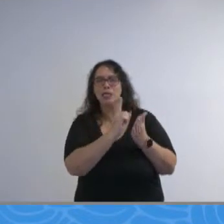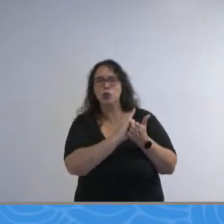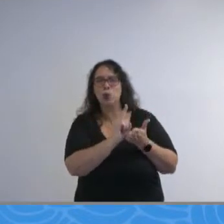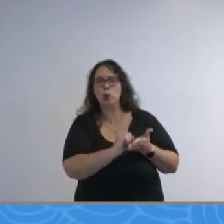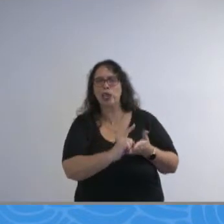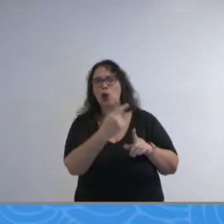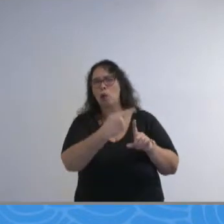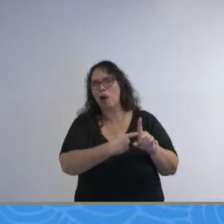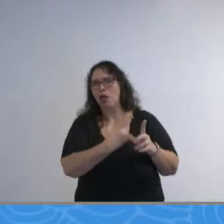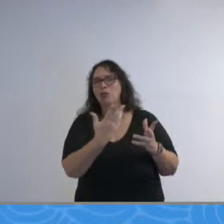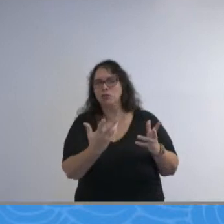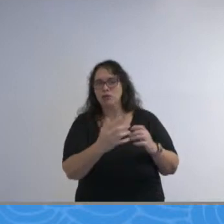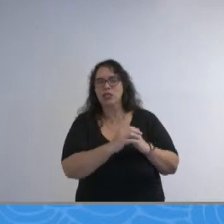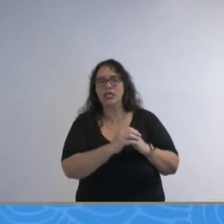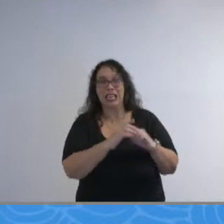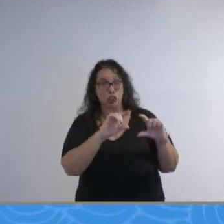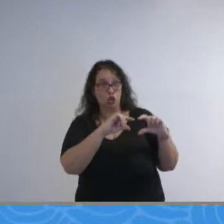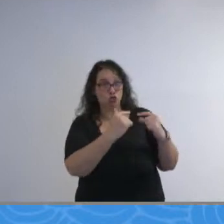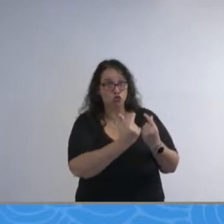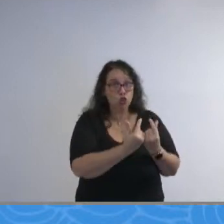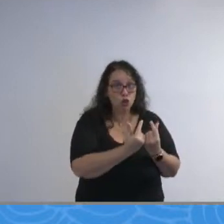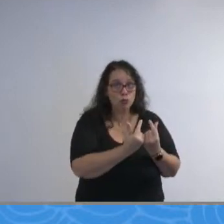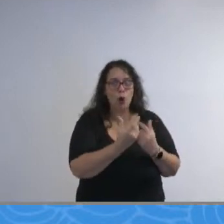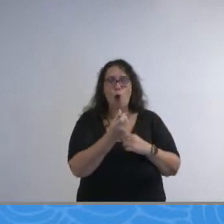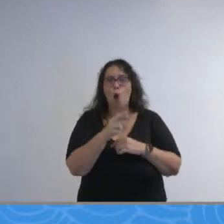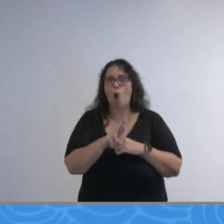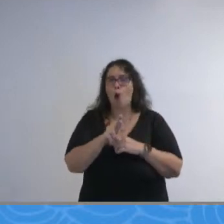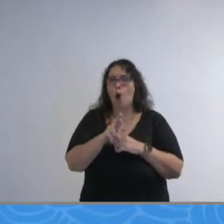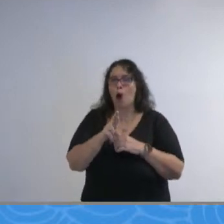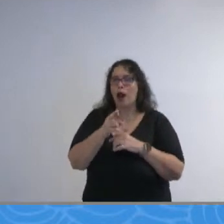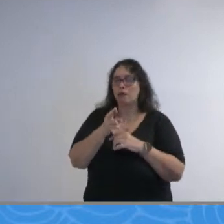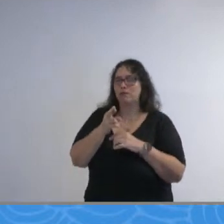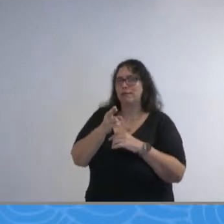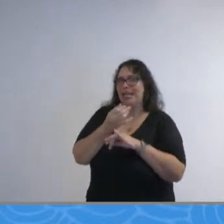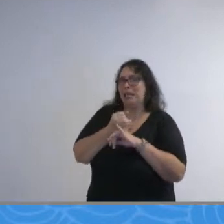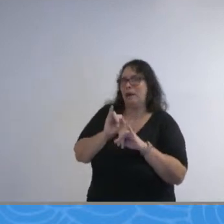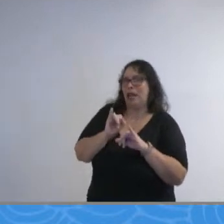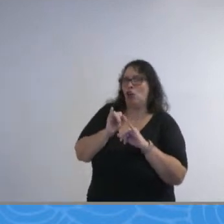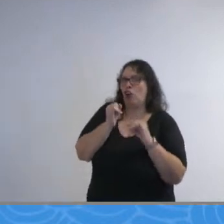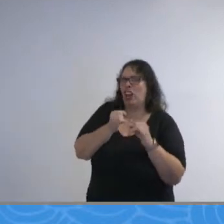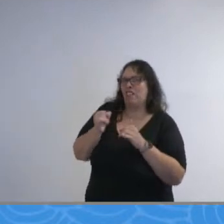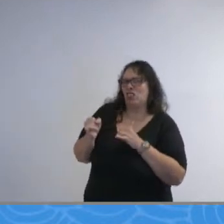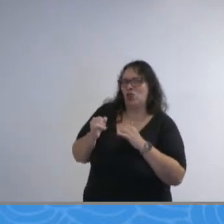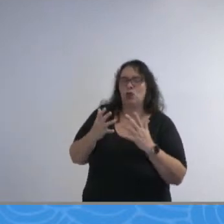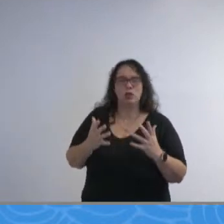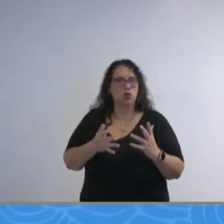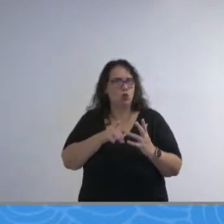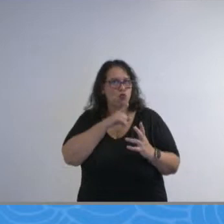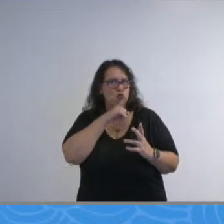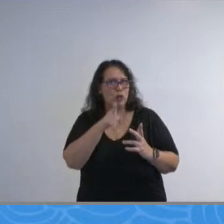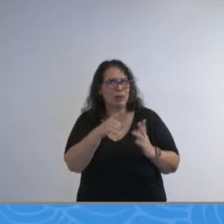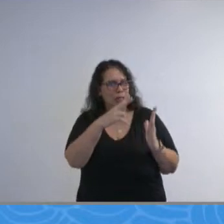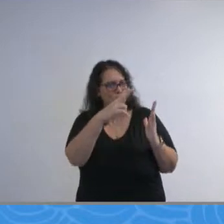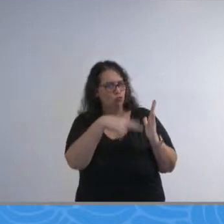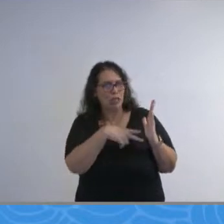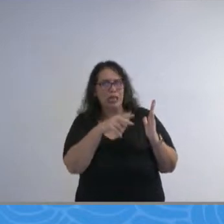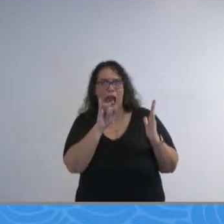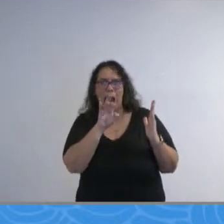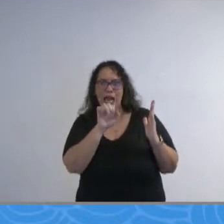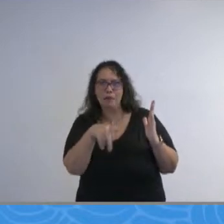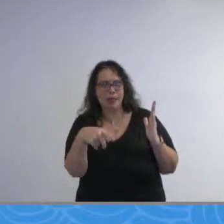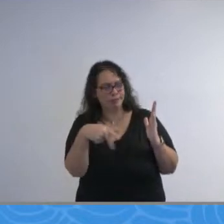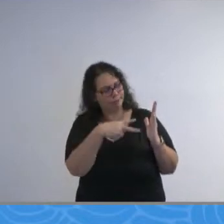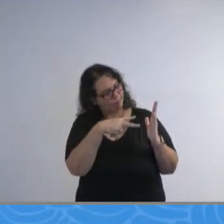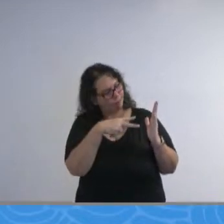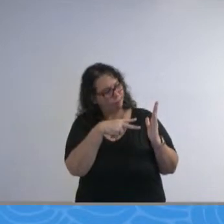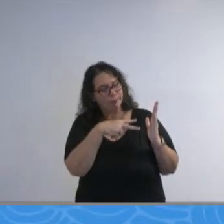to be in a group setting or in an individual setting? All of this has to be clear. You have to really be able to read the IEP, and